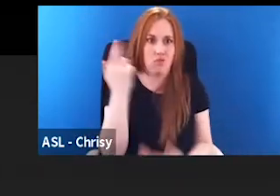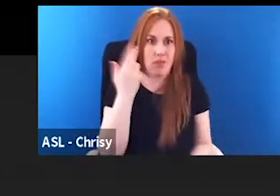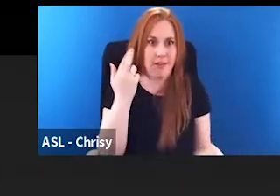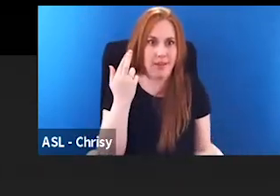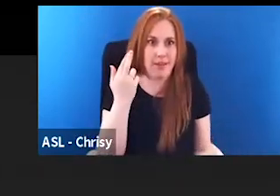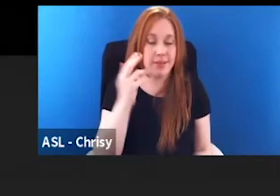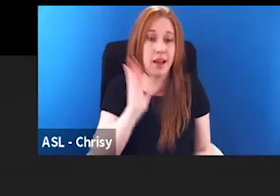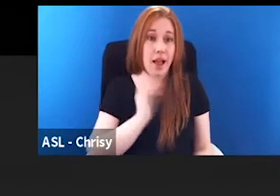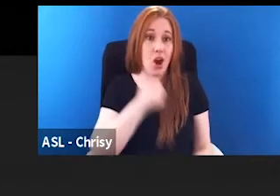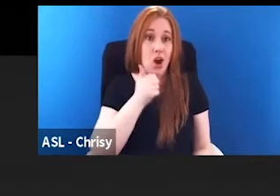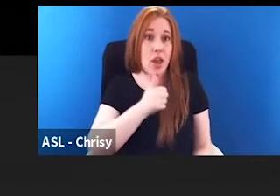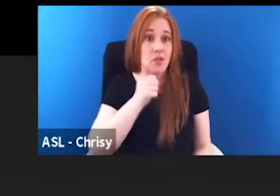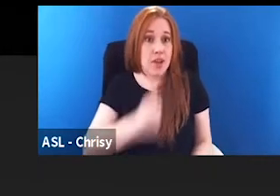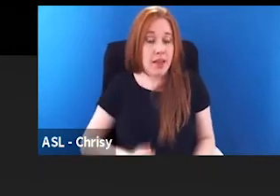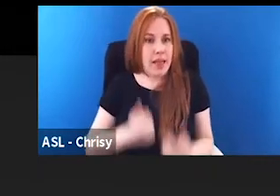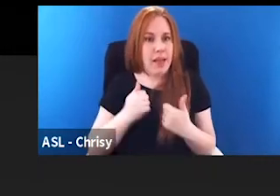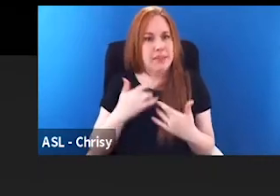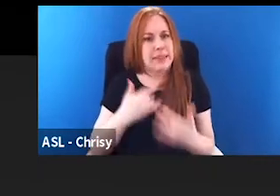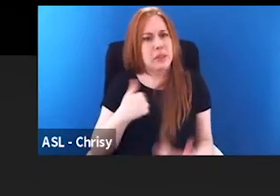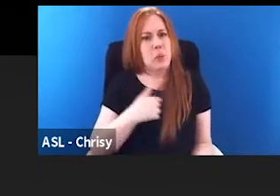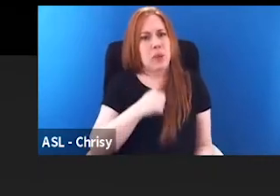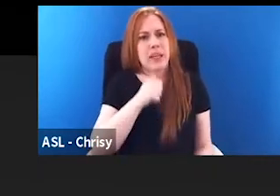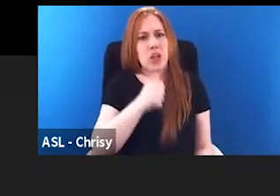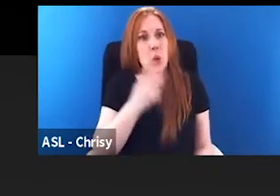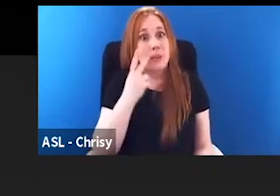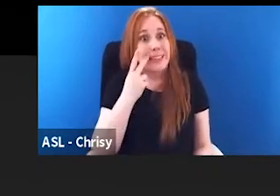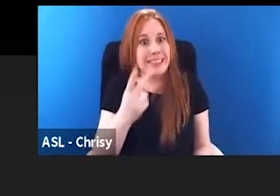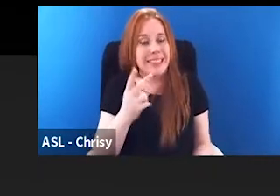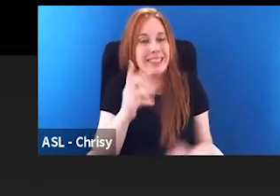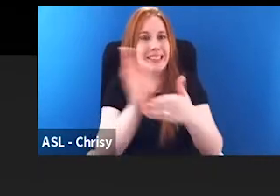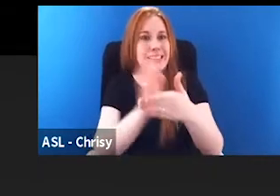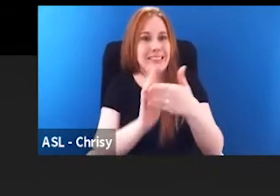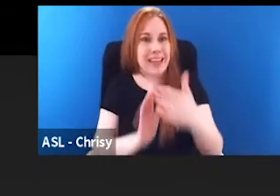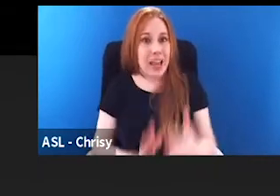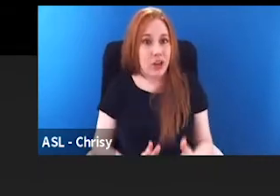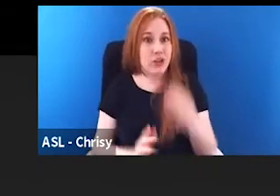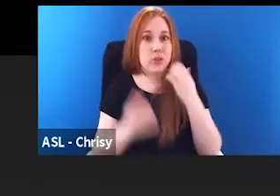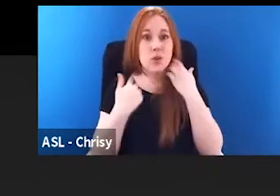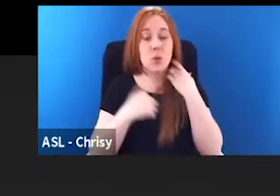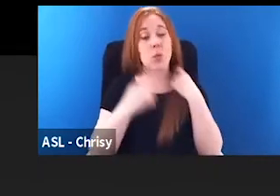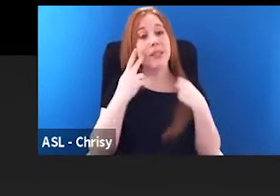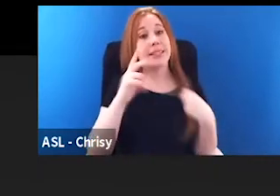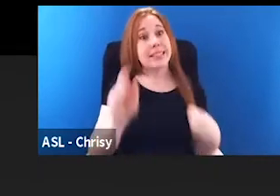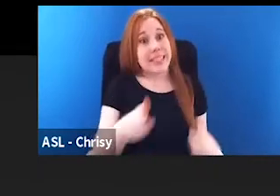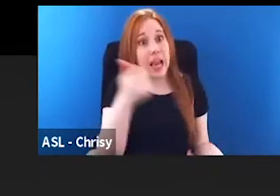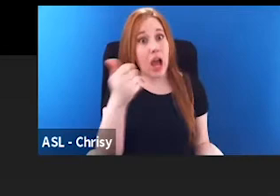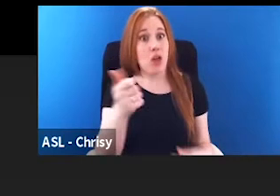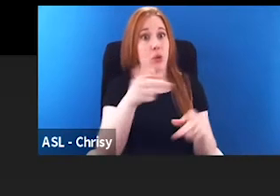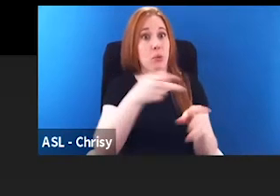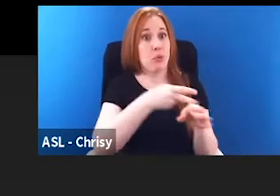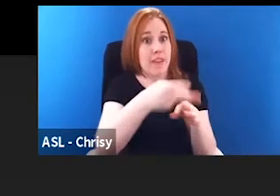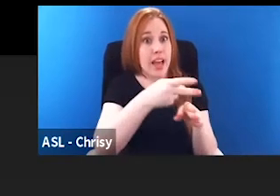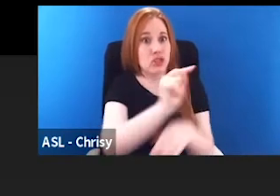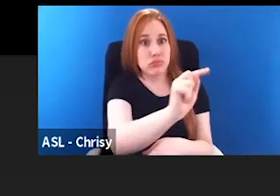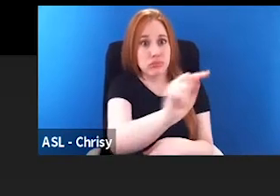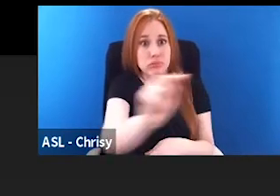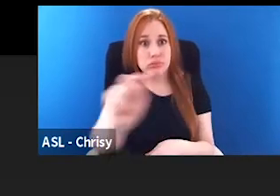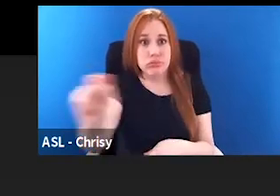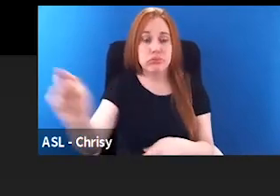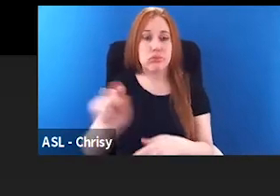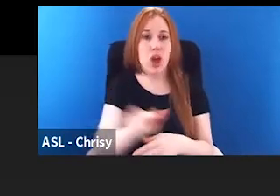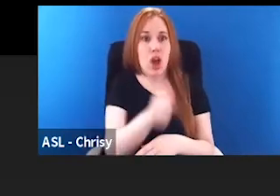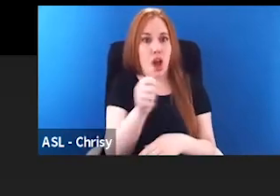day-to-day lives, we generally don't see designers. We see all kinds of other professionals. We see all kinds of other tiles